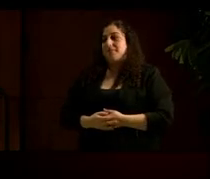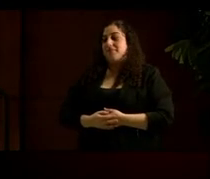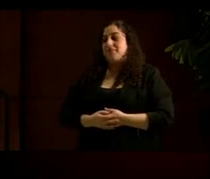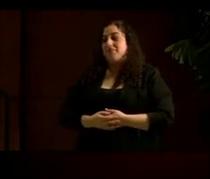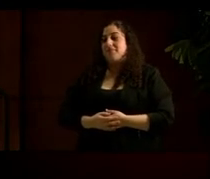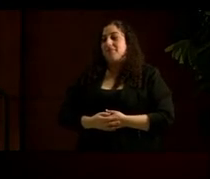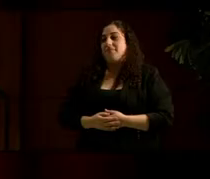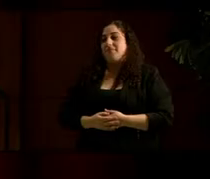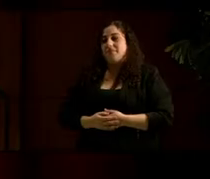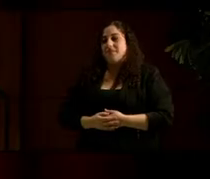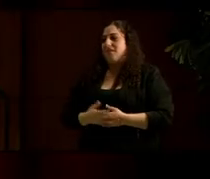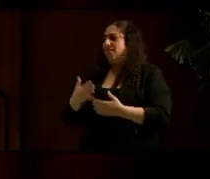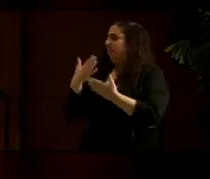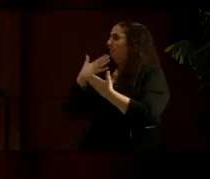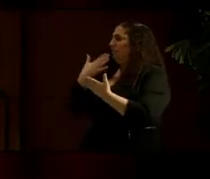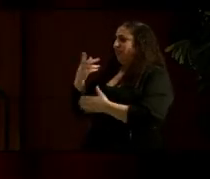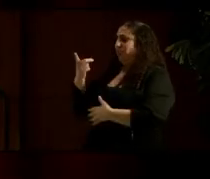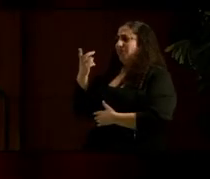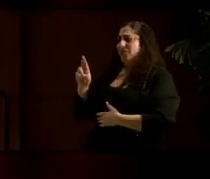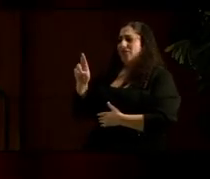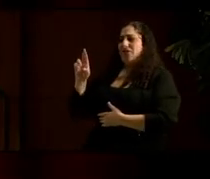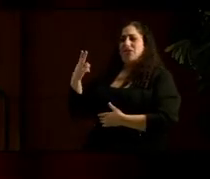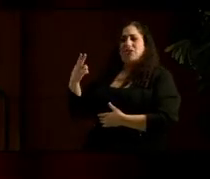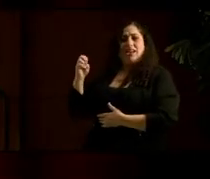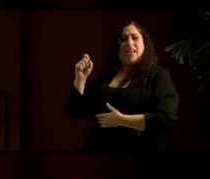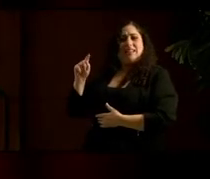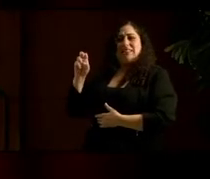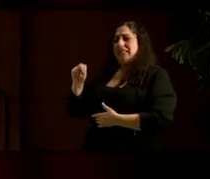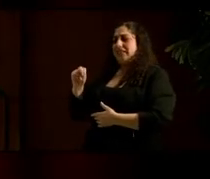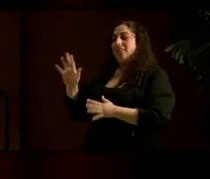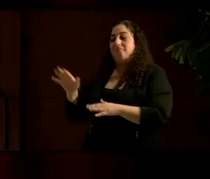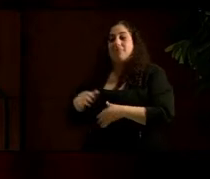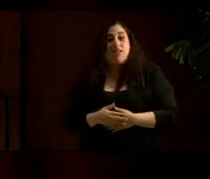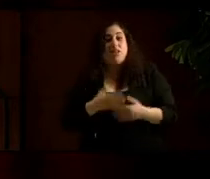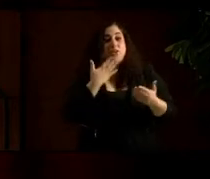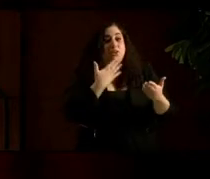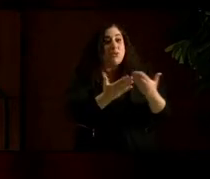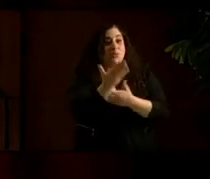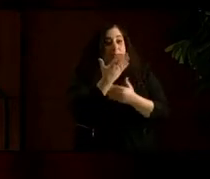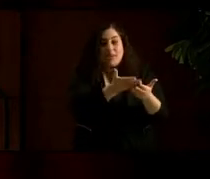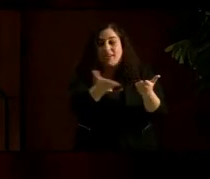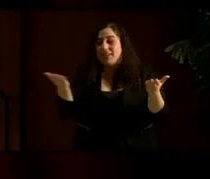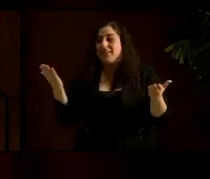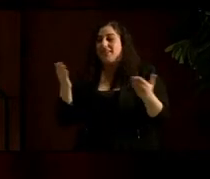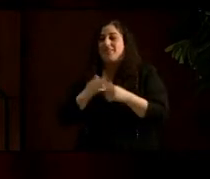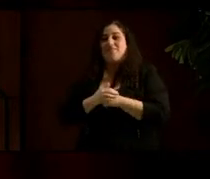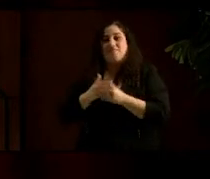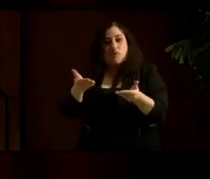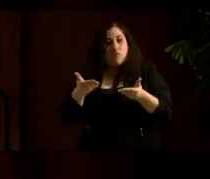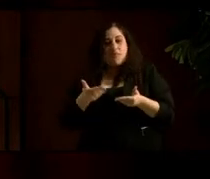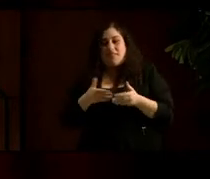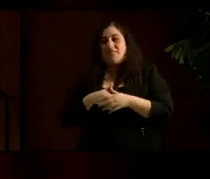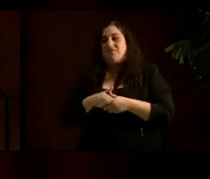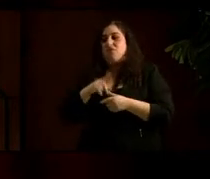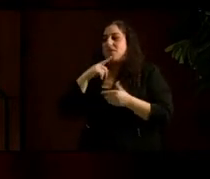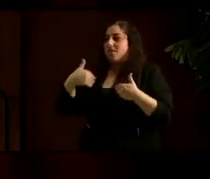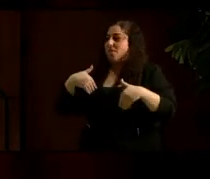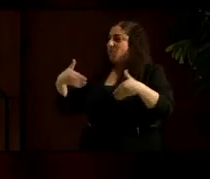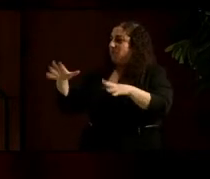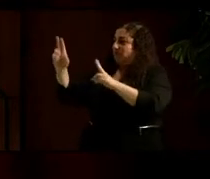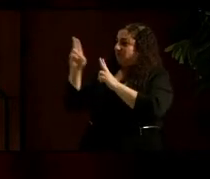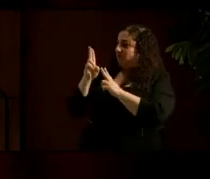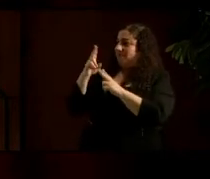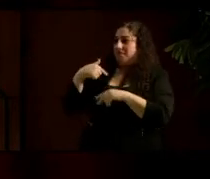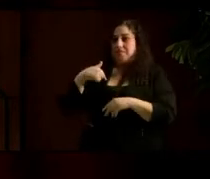Thank you, Dr. Weston. Good morning and welcome. It is an honor and privilege to be speaking today as Associated Students